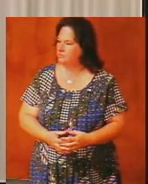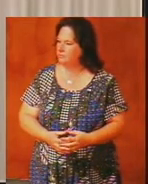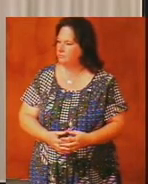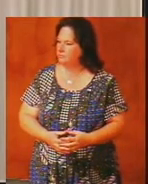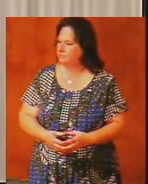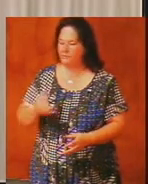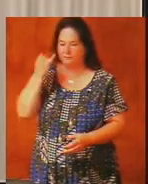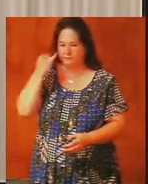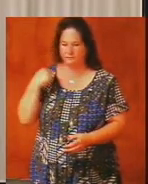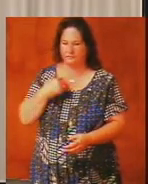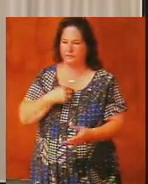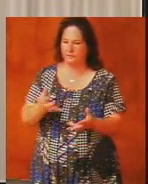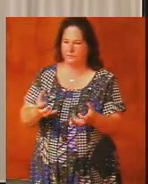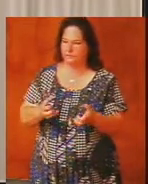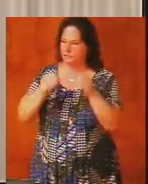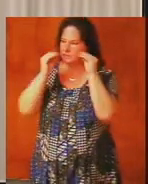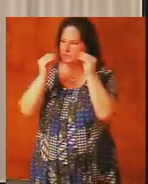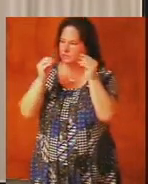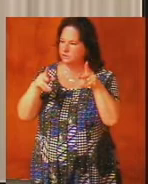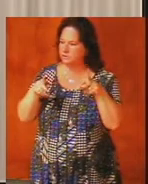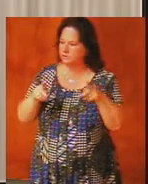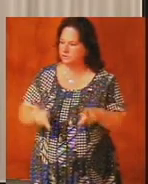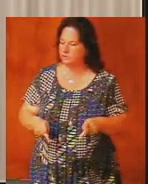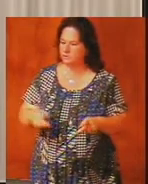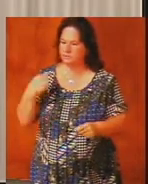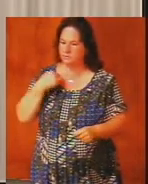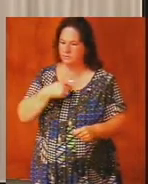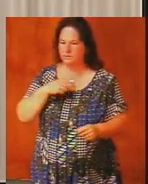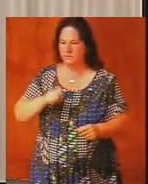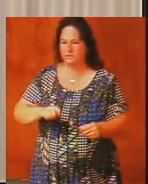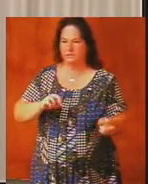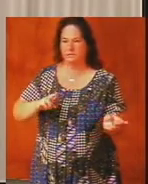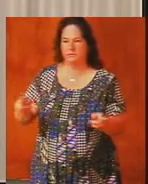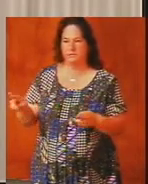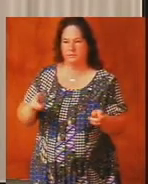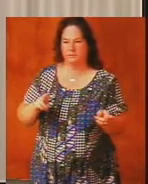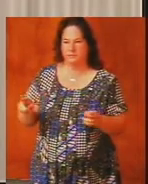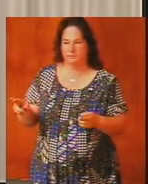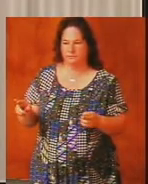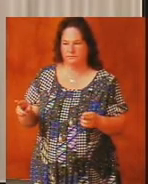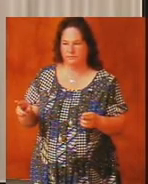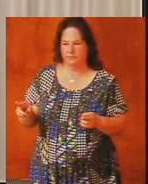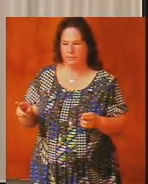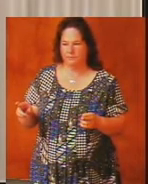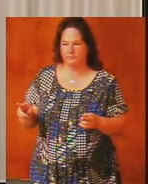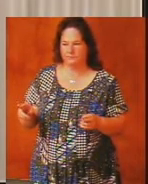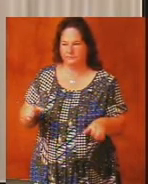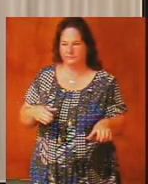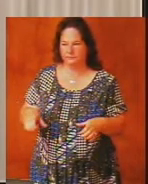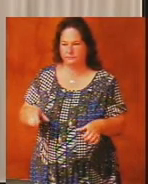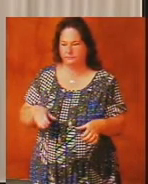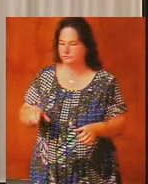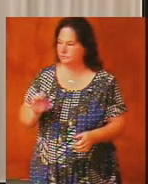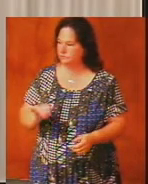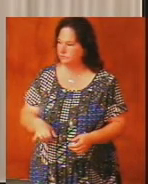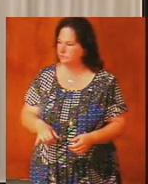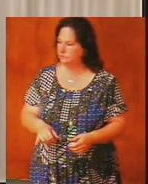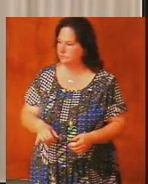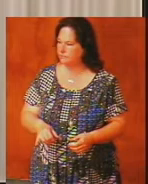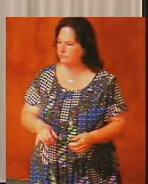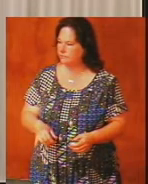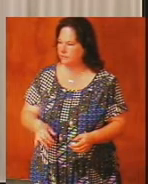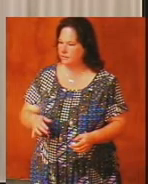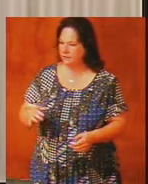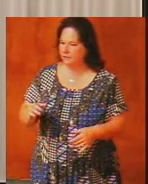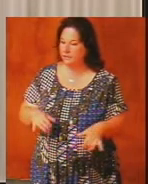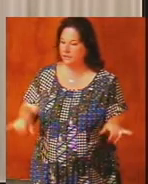If we're going to teach somebody, we need to be equipped and prepared to do that. Common